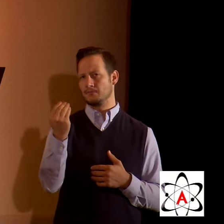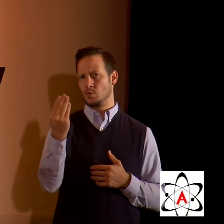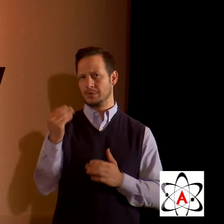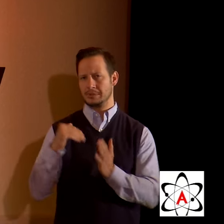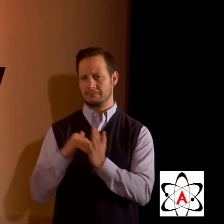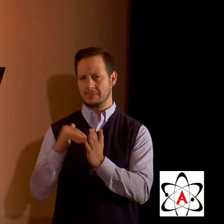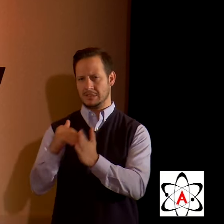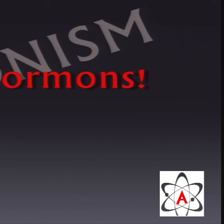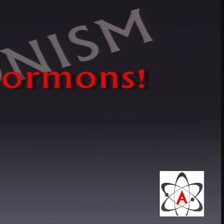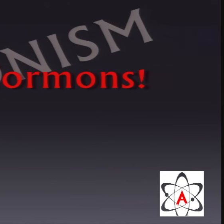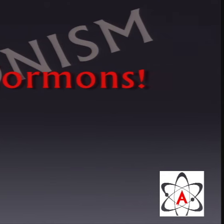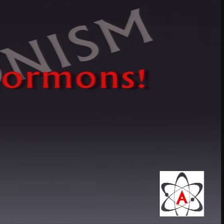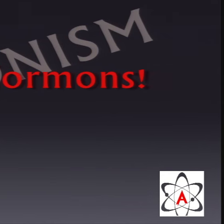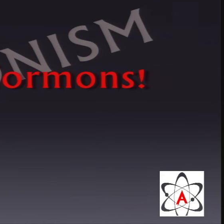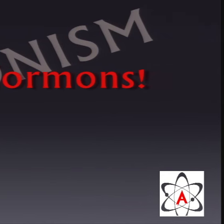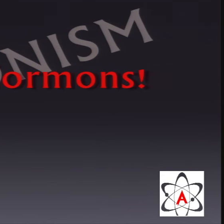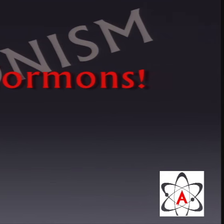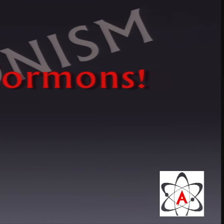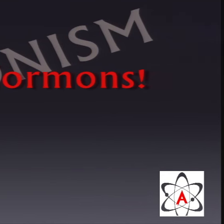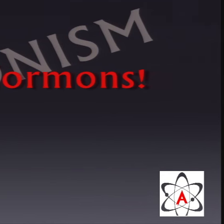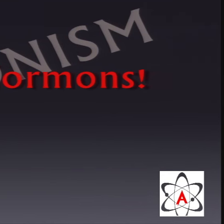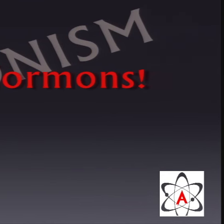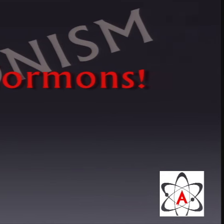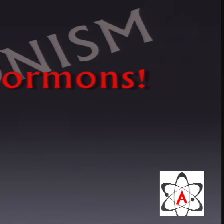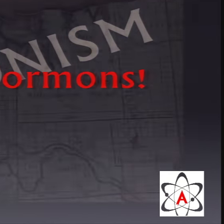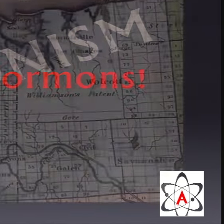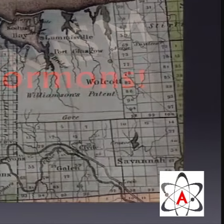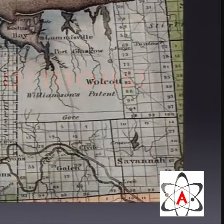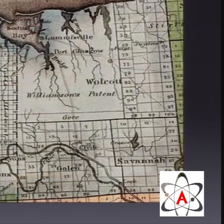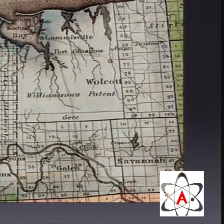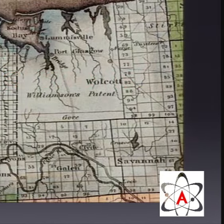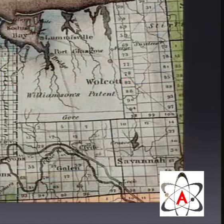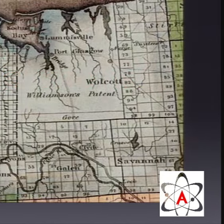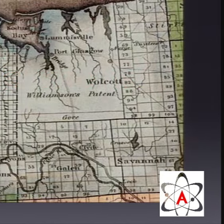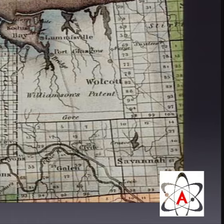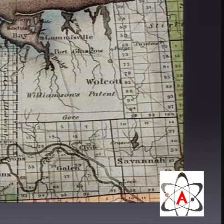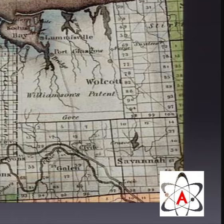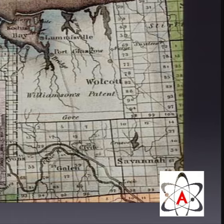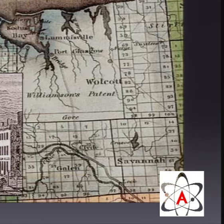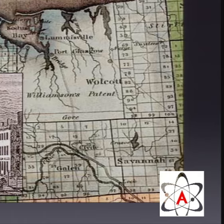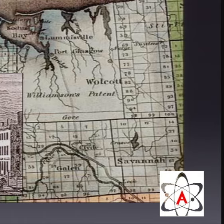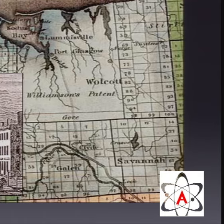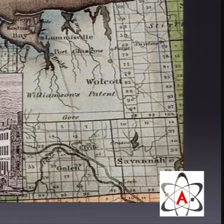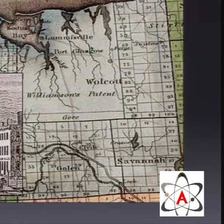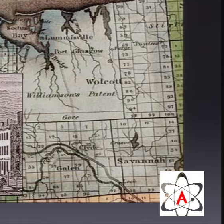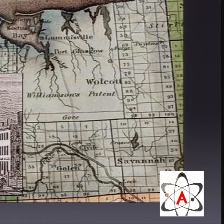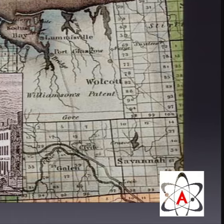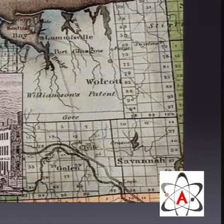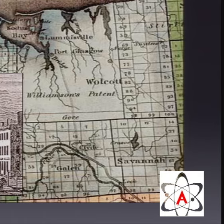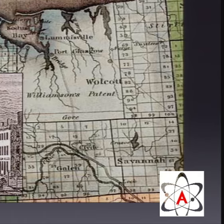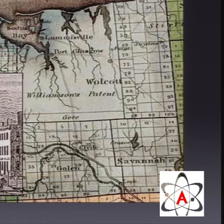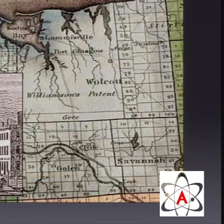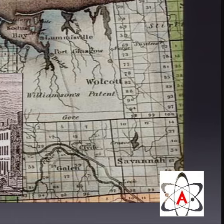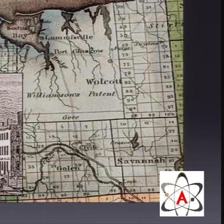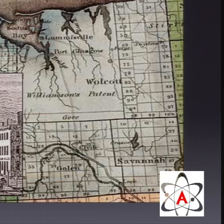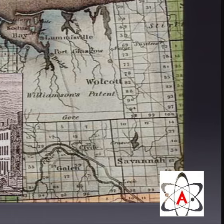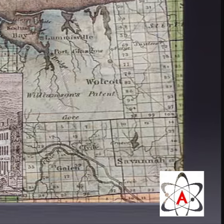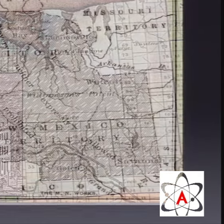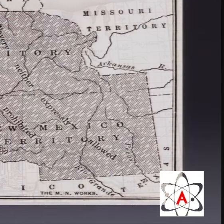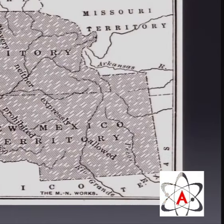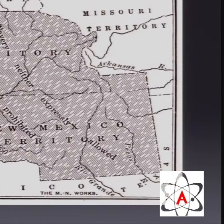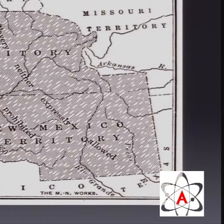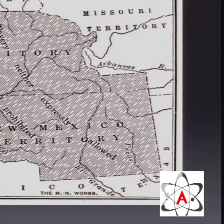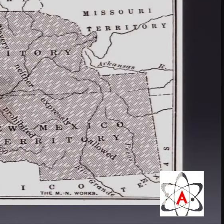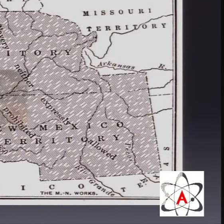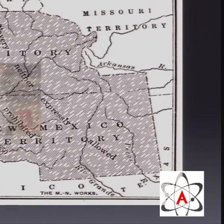million Mormons worldwide. Now, what does that mean that this creed that took shape in a New York village in the early